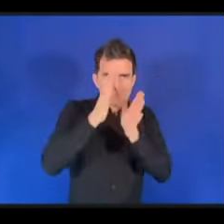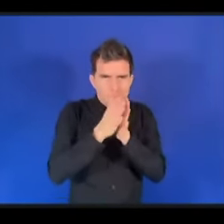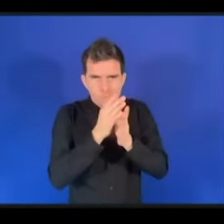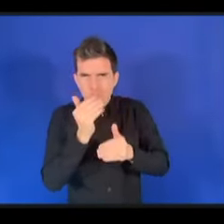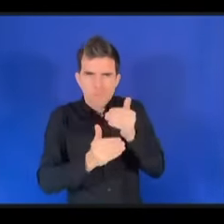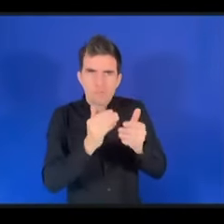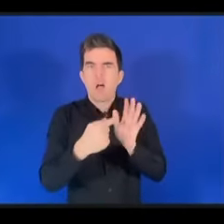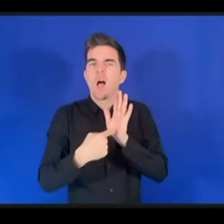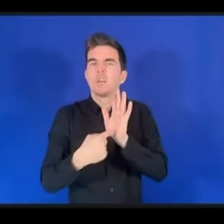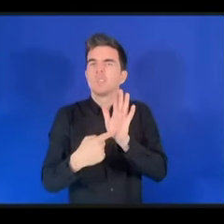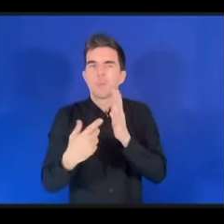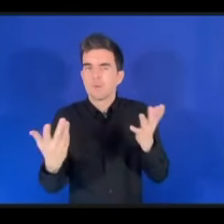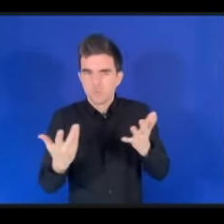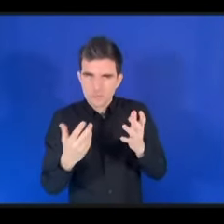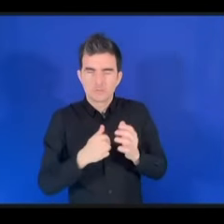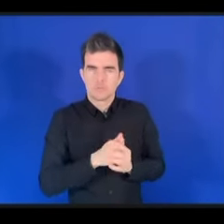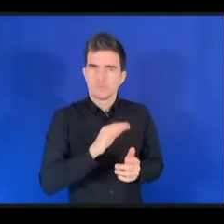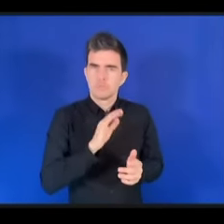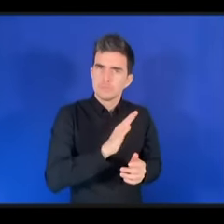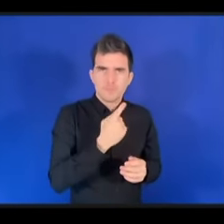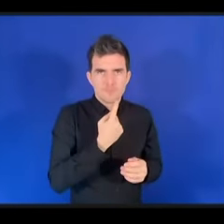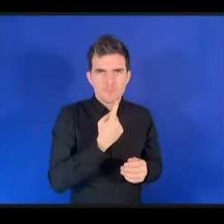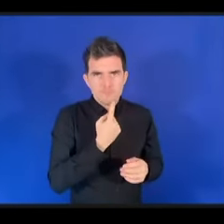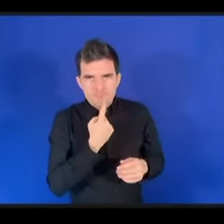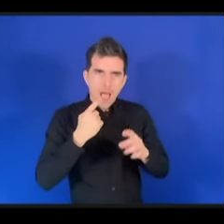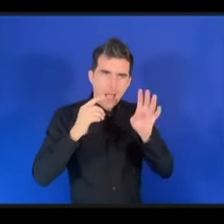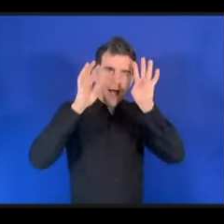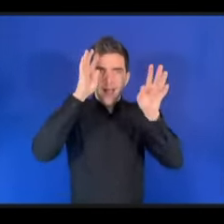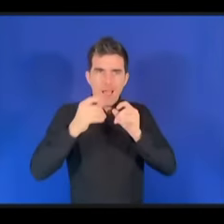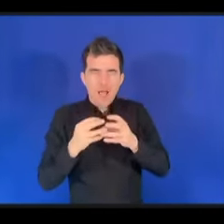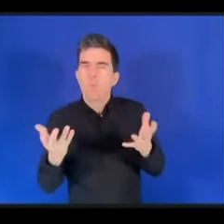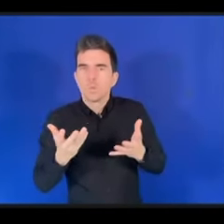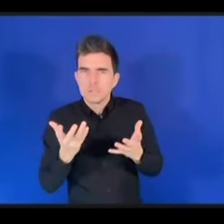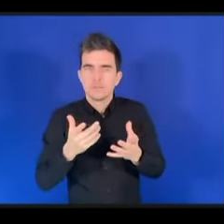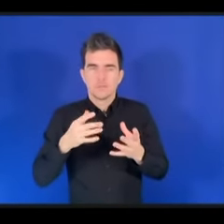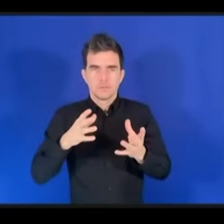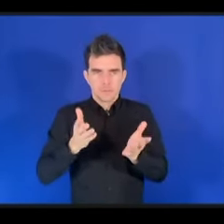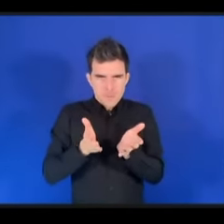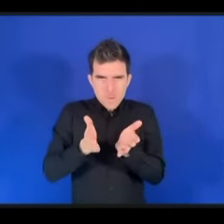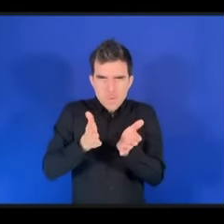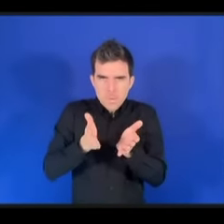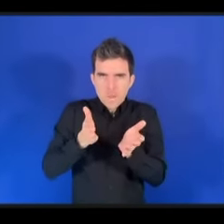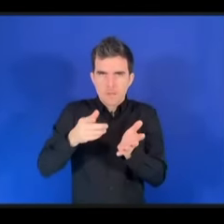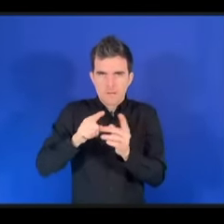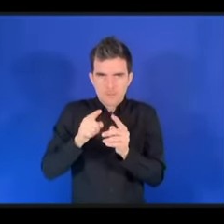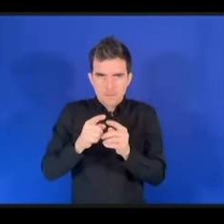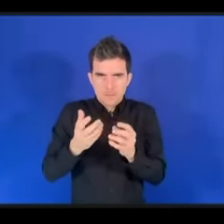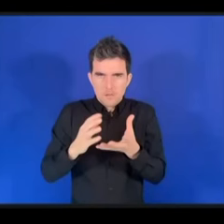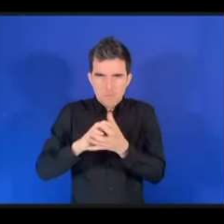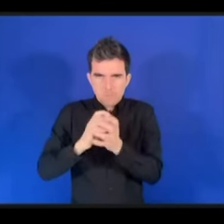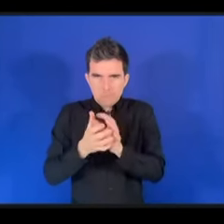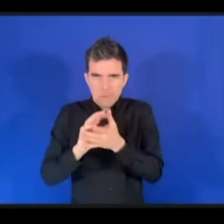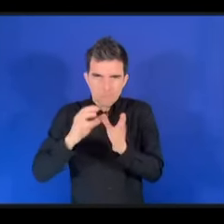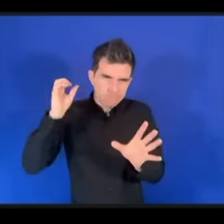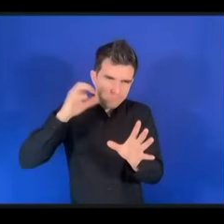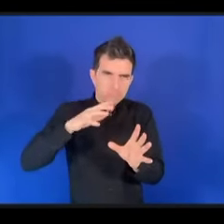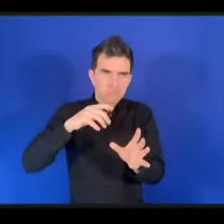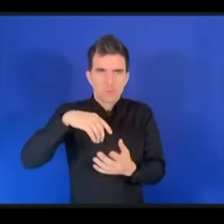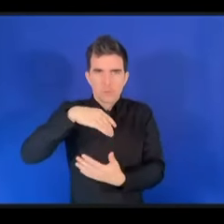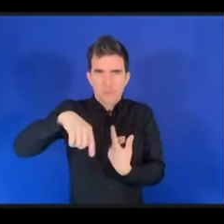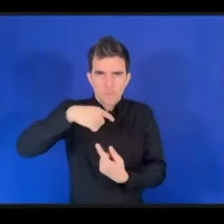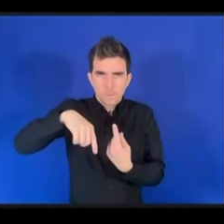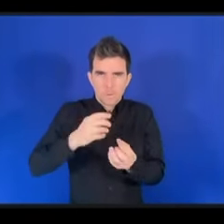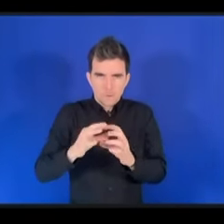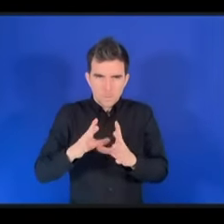had fostered for 1,000 years, or prospered for 1,000 years. Now that is used in